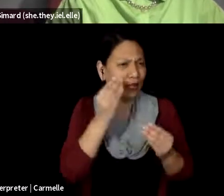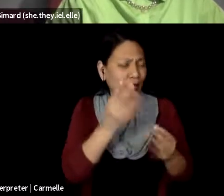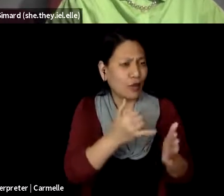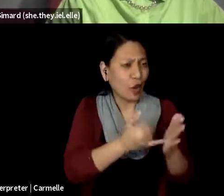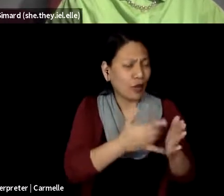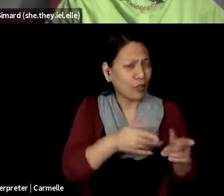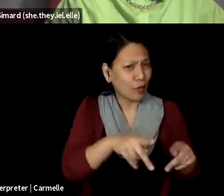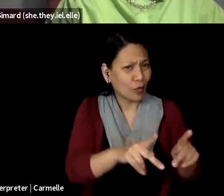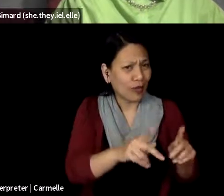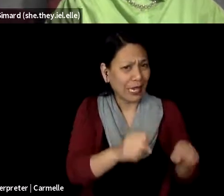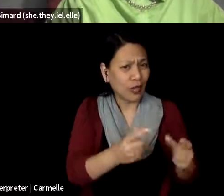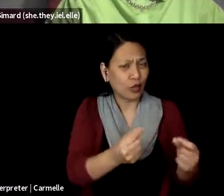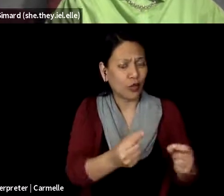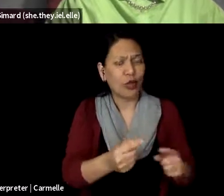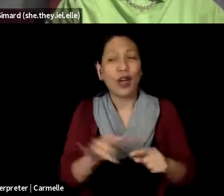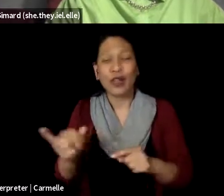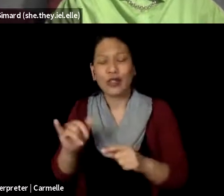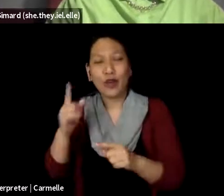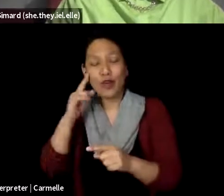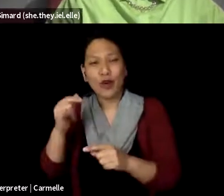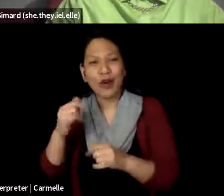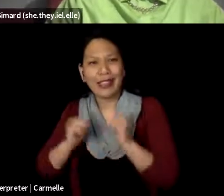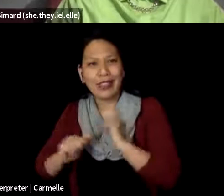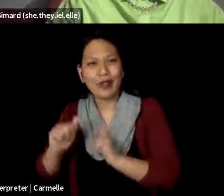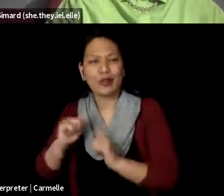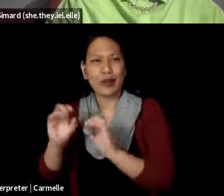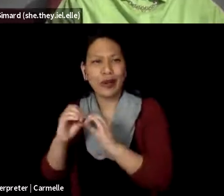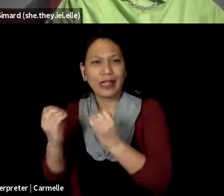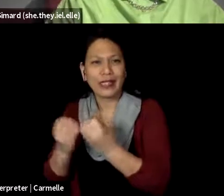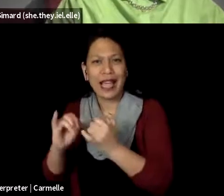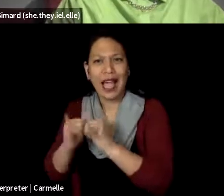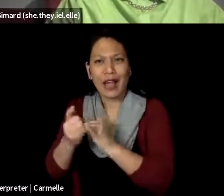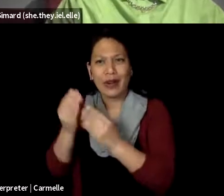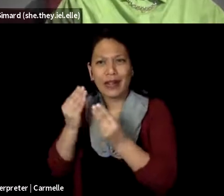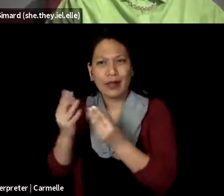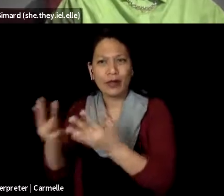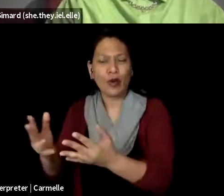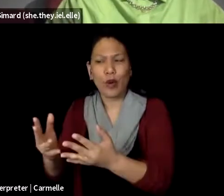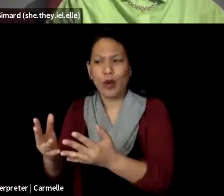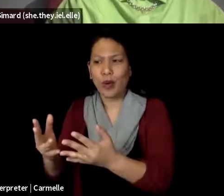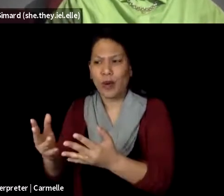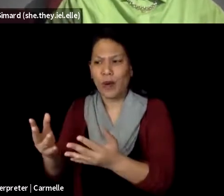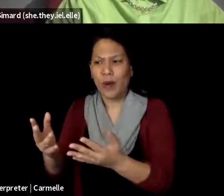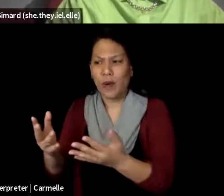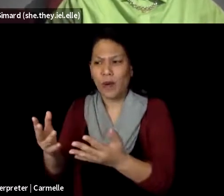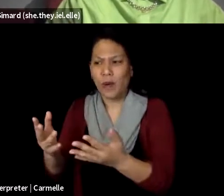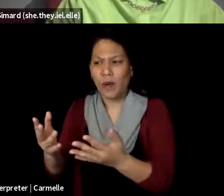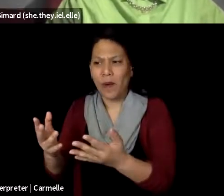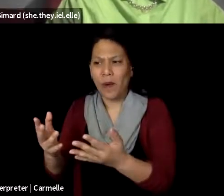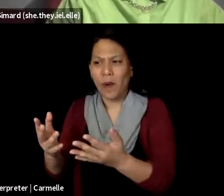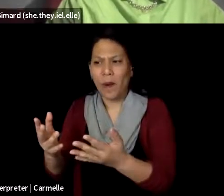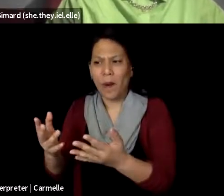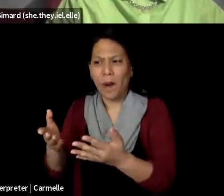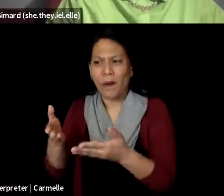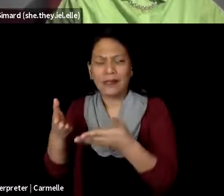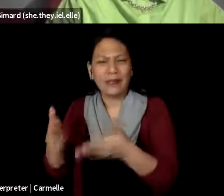make that happen inside of the structures that they might be working inside of? Like, I think a lot about how we